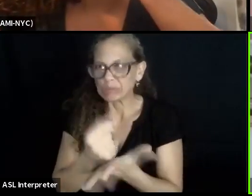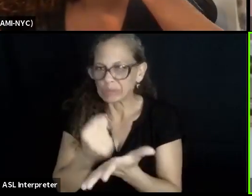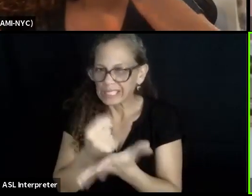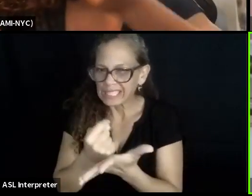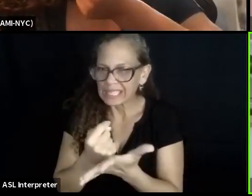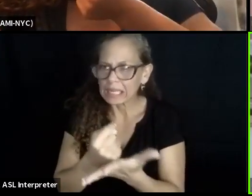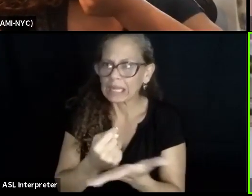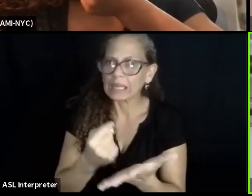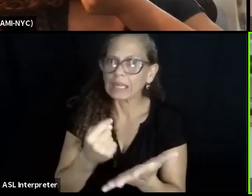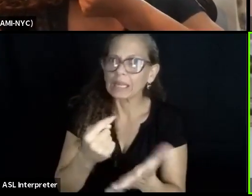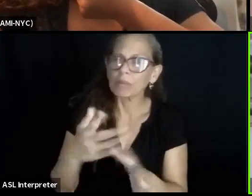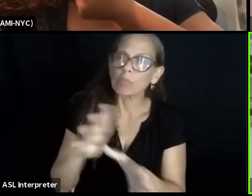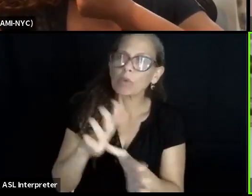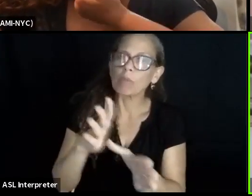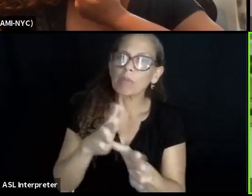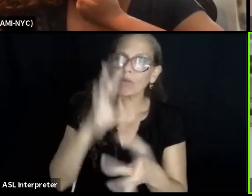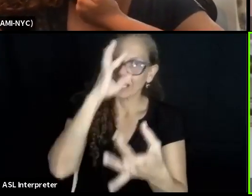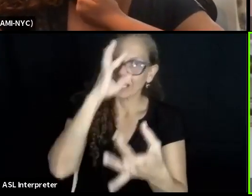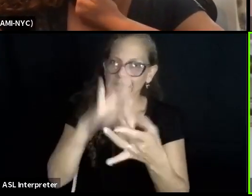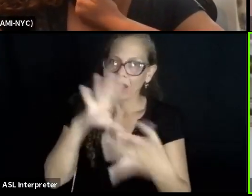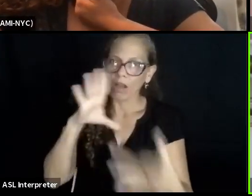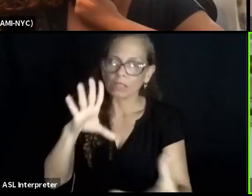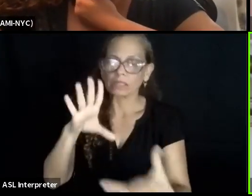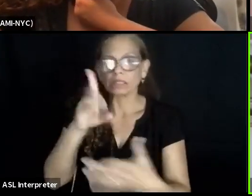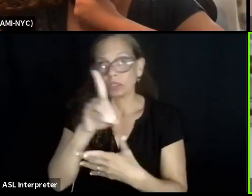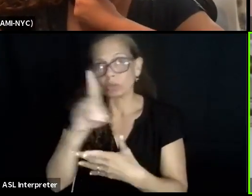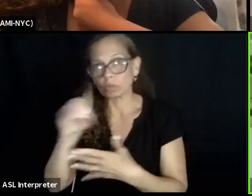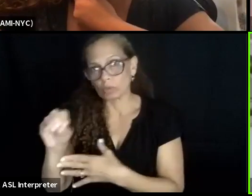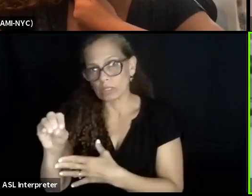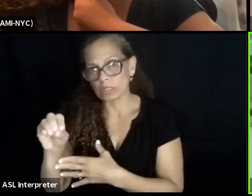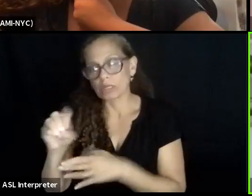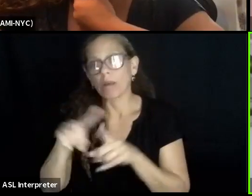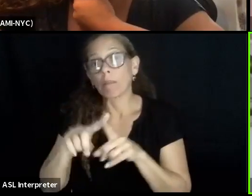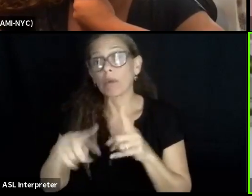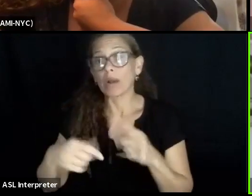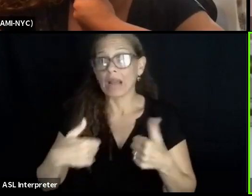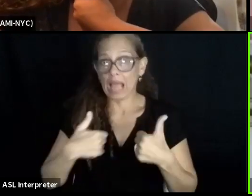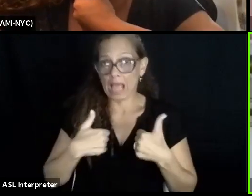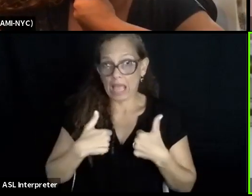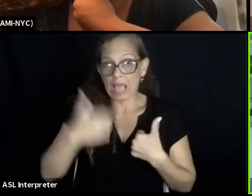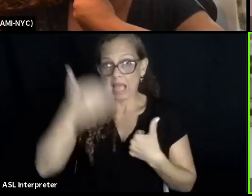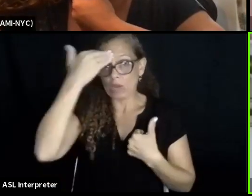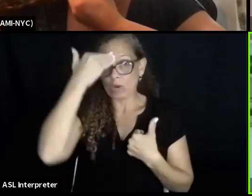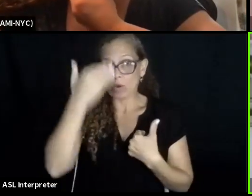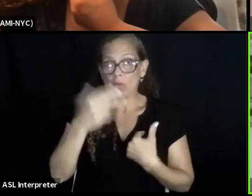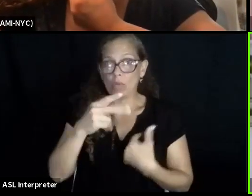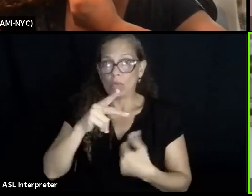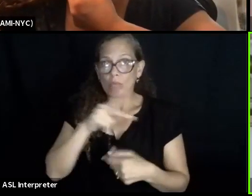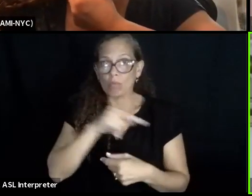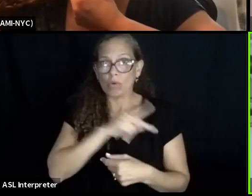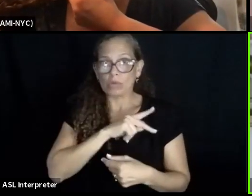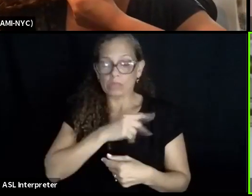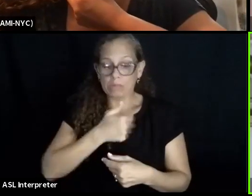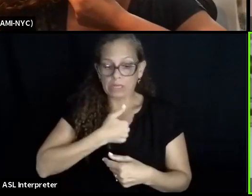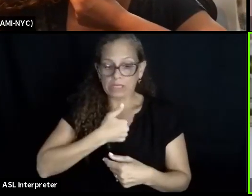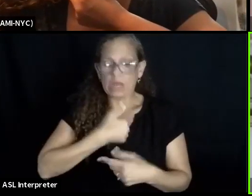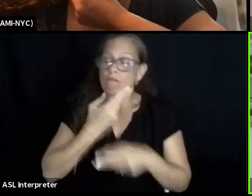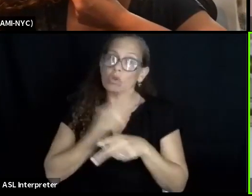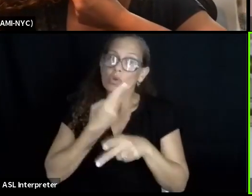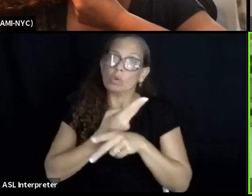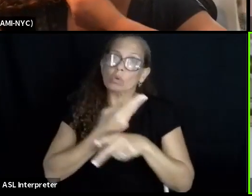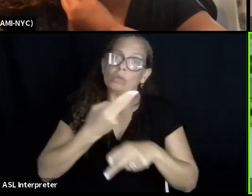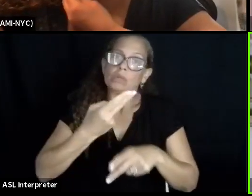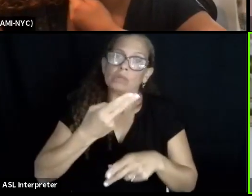primary psychotic disorders, but I do know that I personally use DBT skills with clients from all